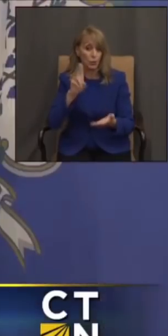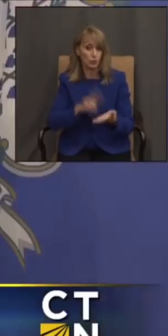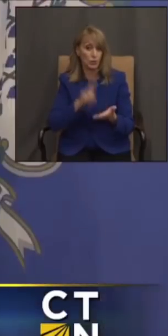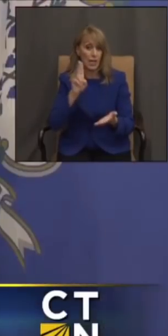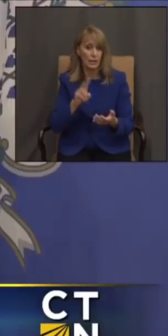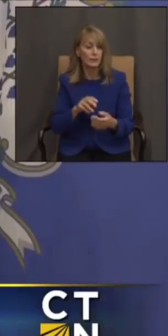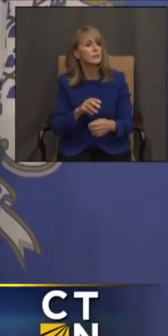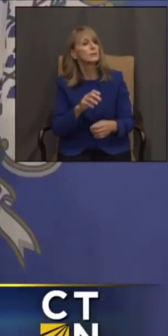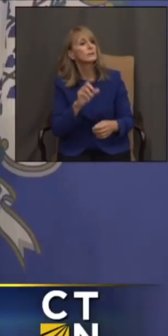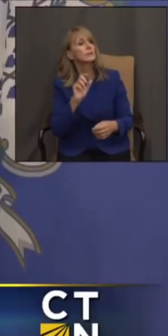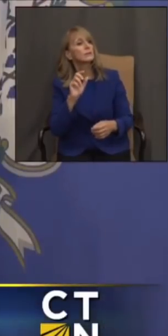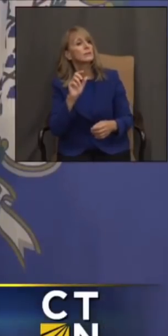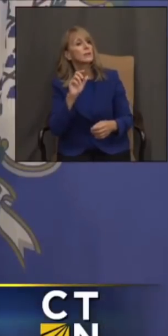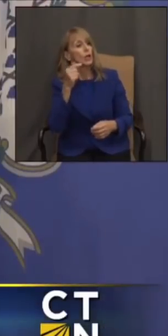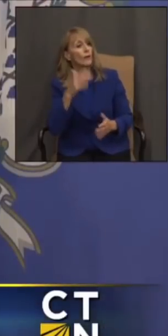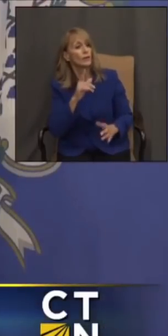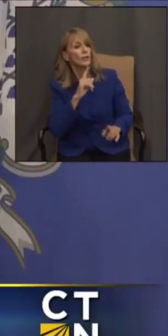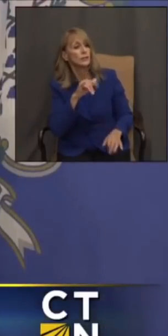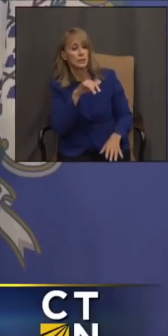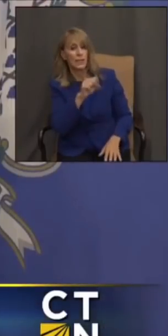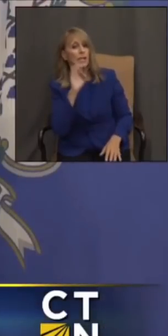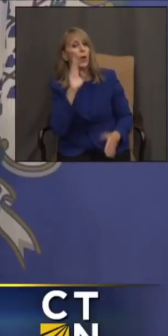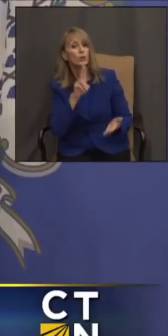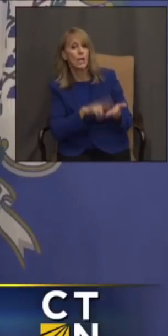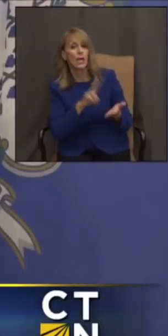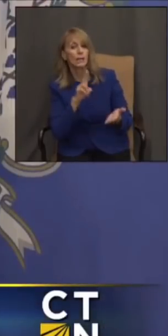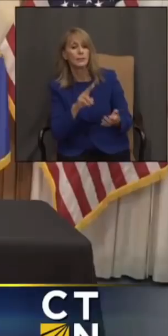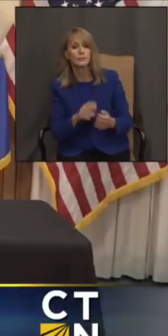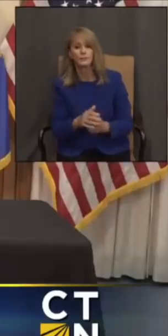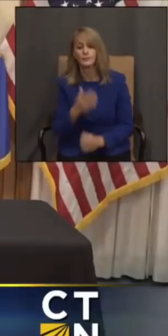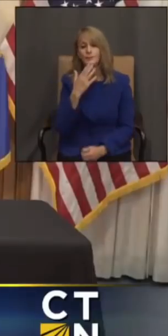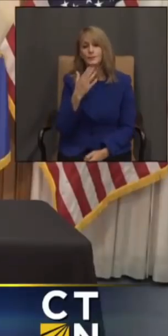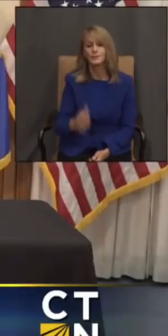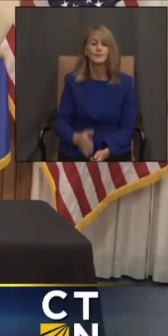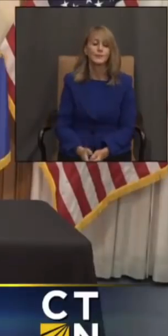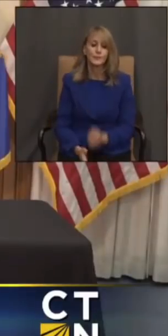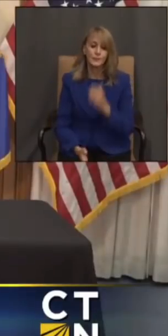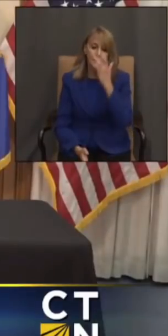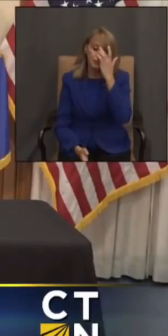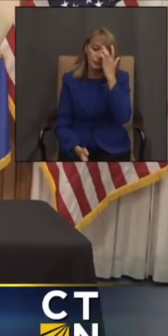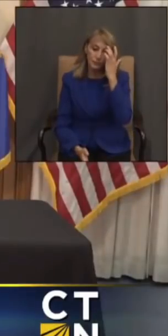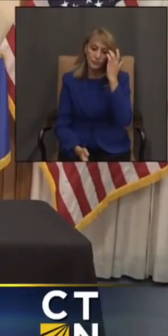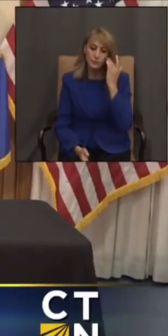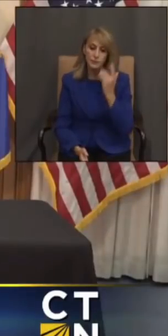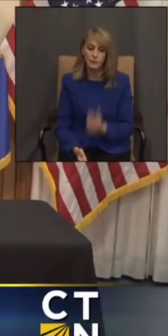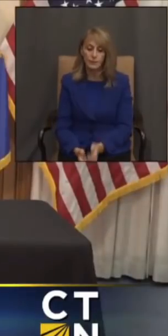it'd be something I would sign. Okay. Thank you.